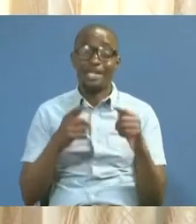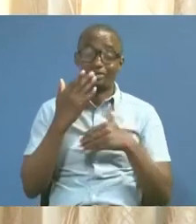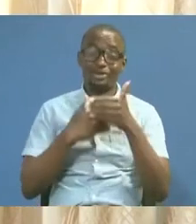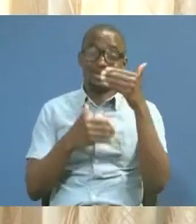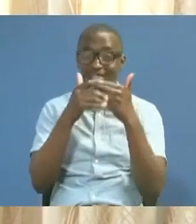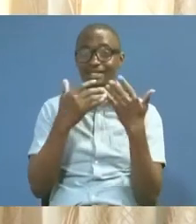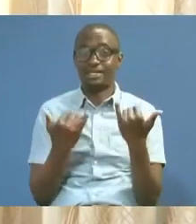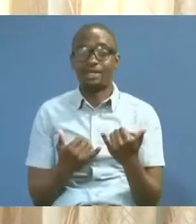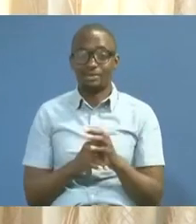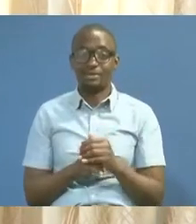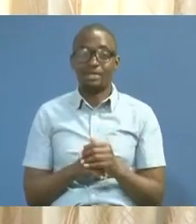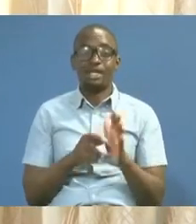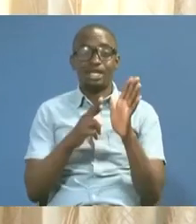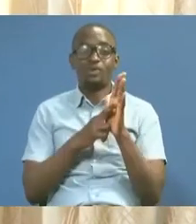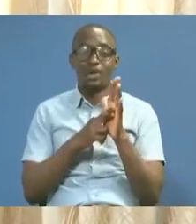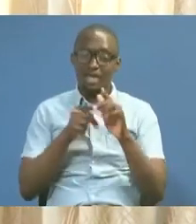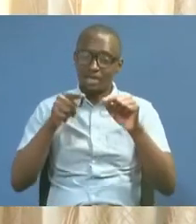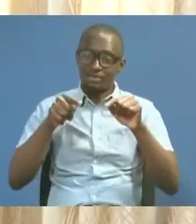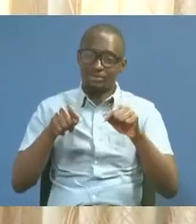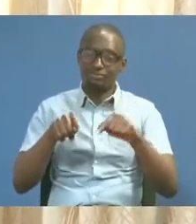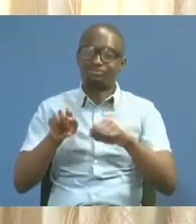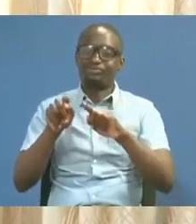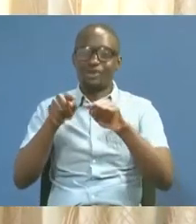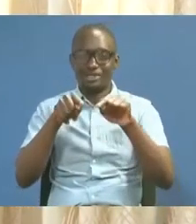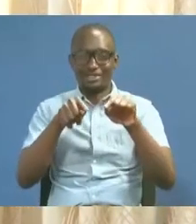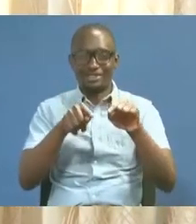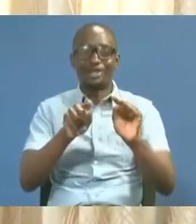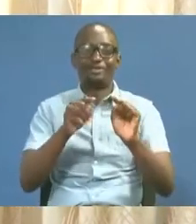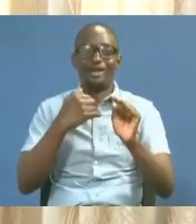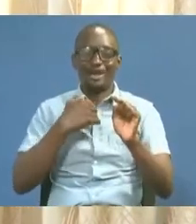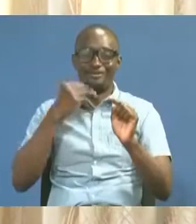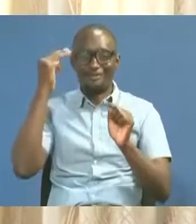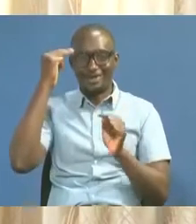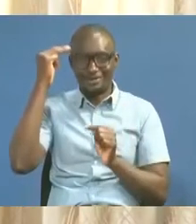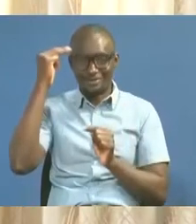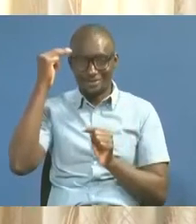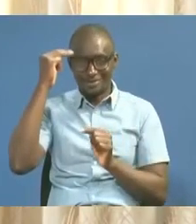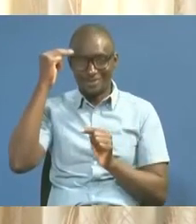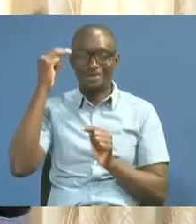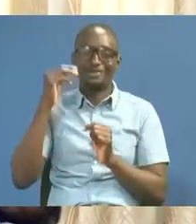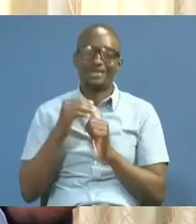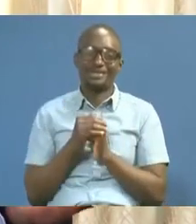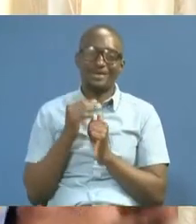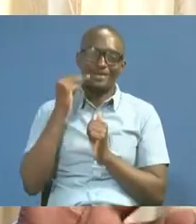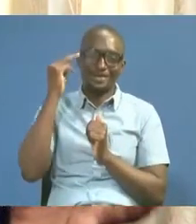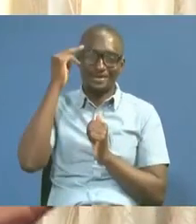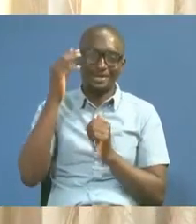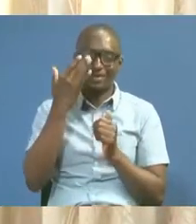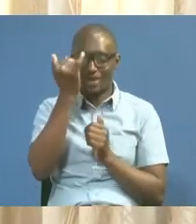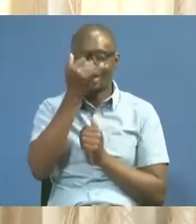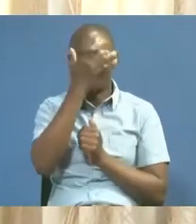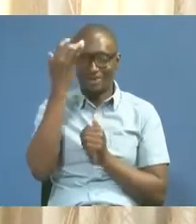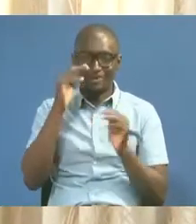are required to conduct ourselves with a certain level of maturity because you have transitioned from secondary